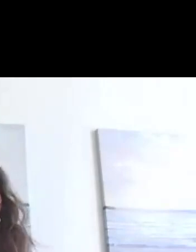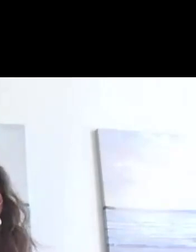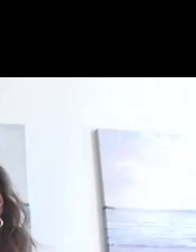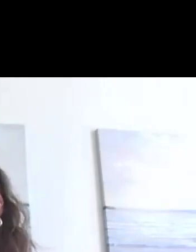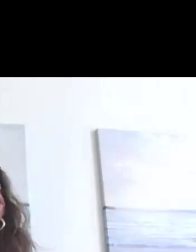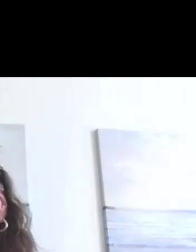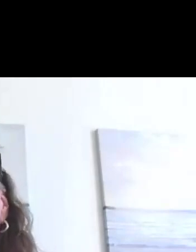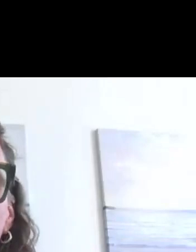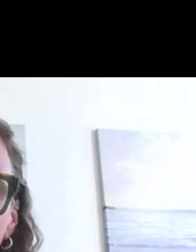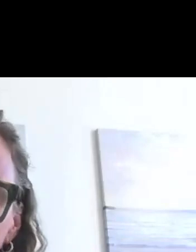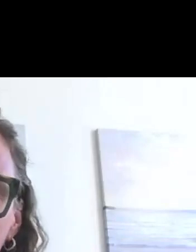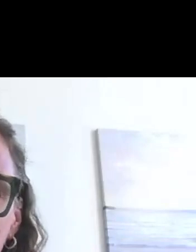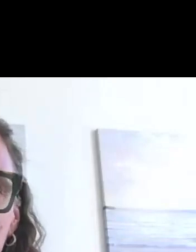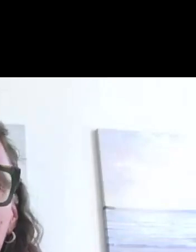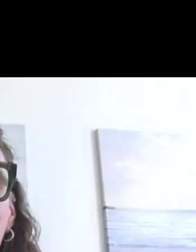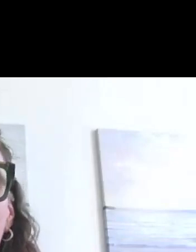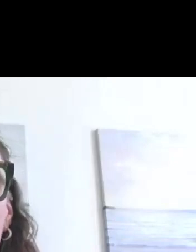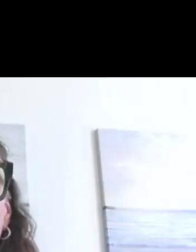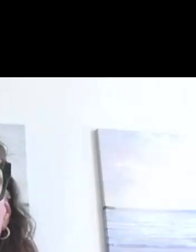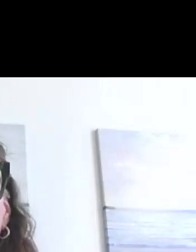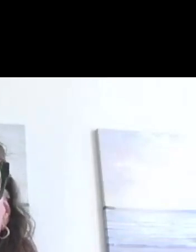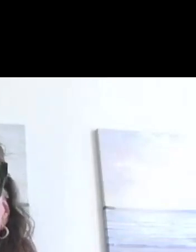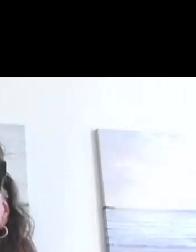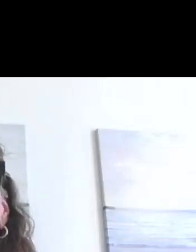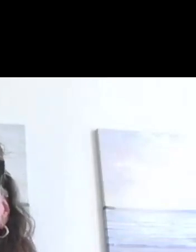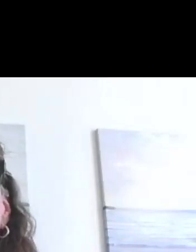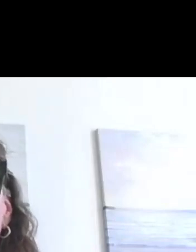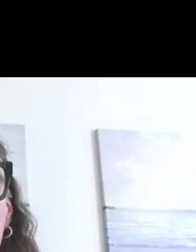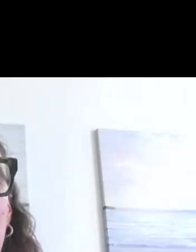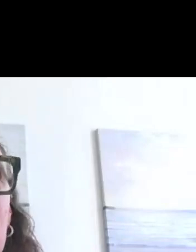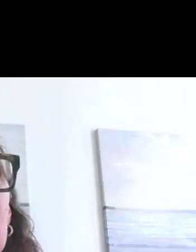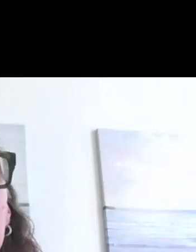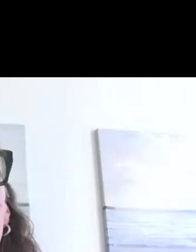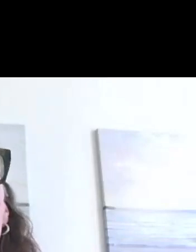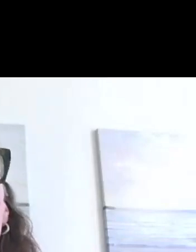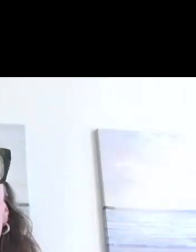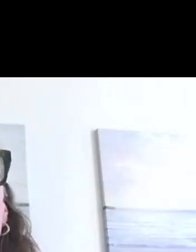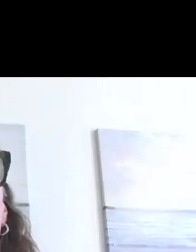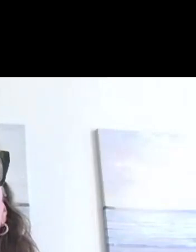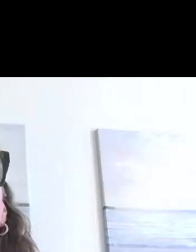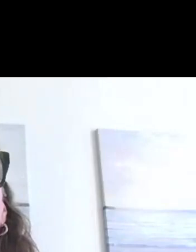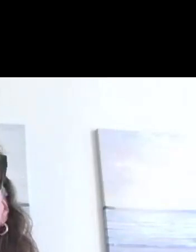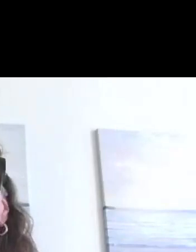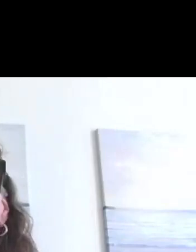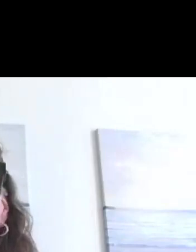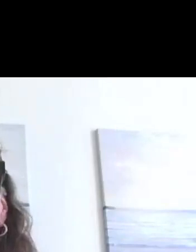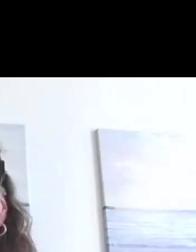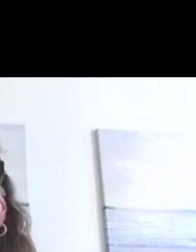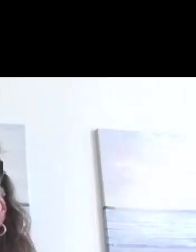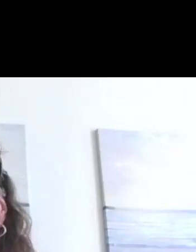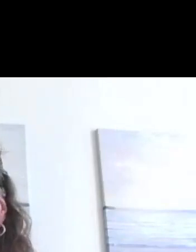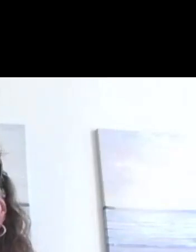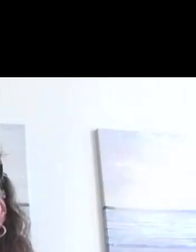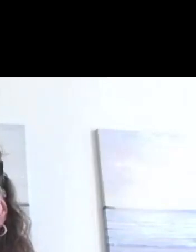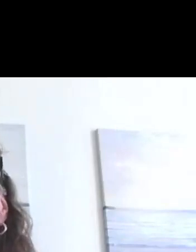a proclamation that will go out this month for Alzheimer's Awareness Month. It gave us a chance to step back